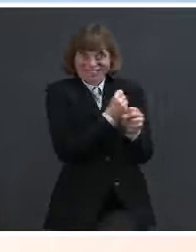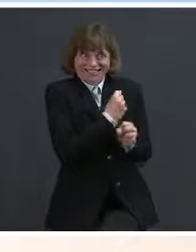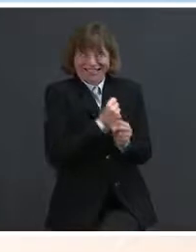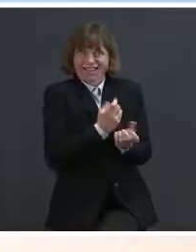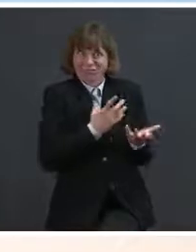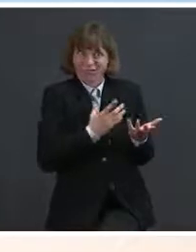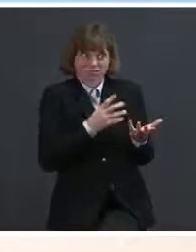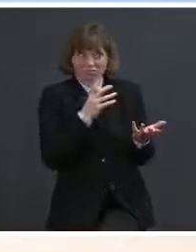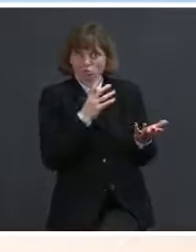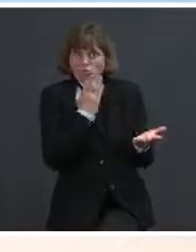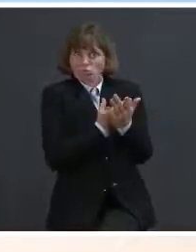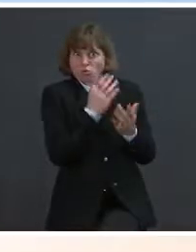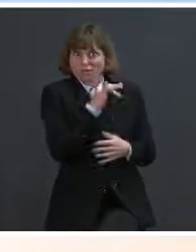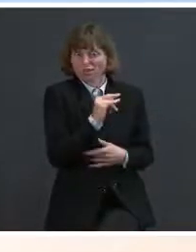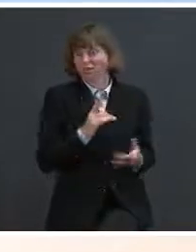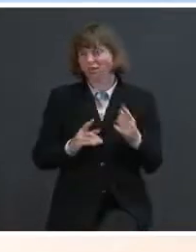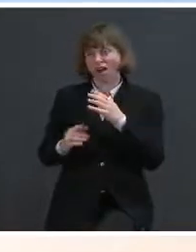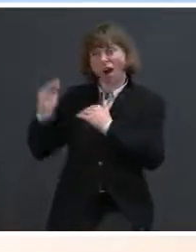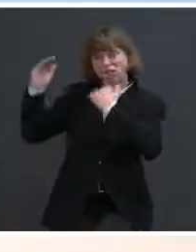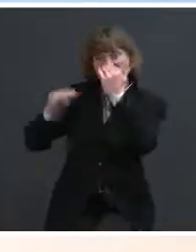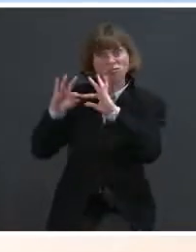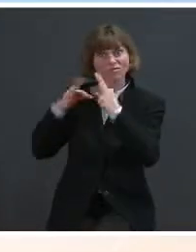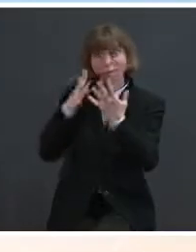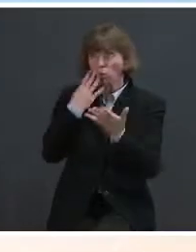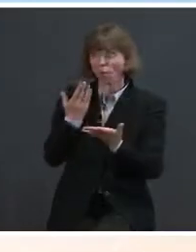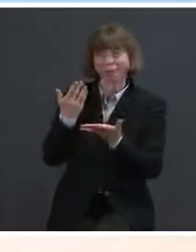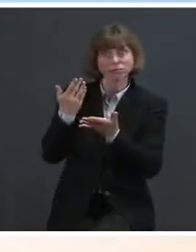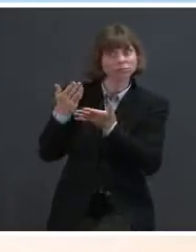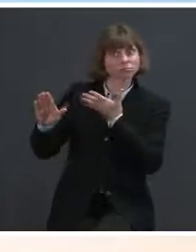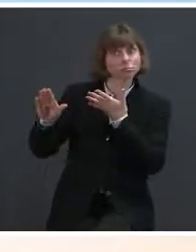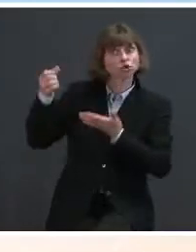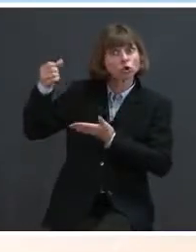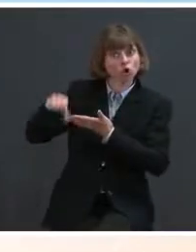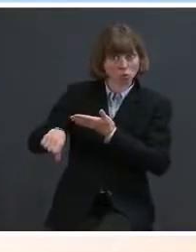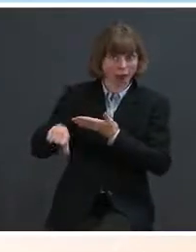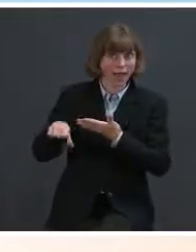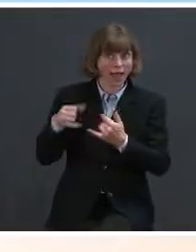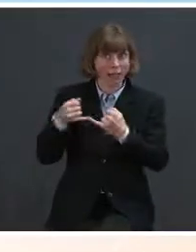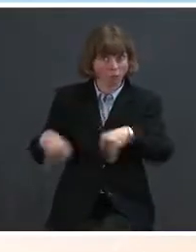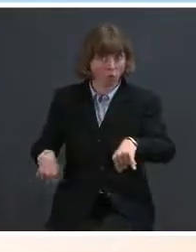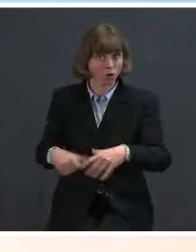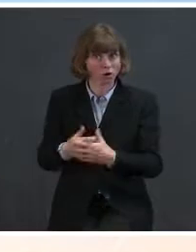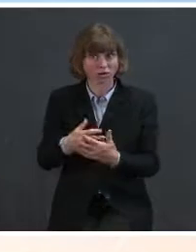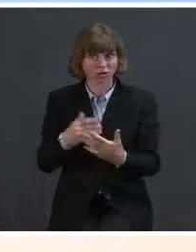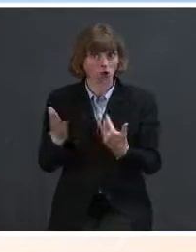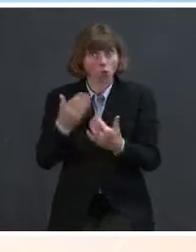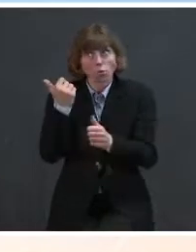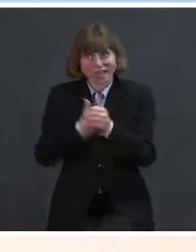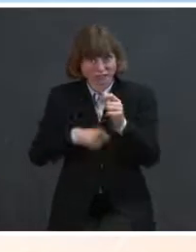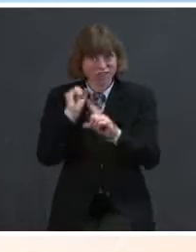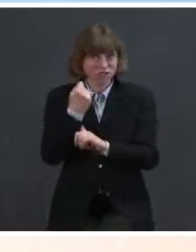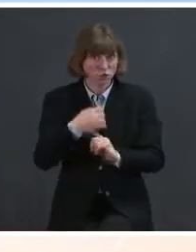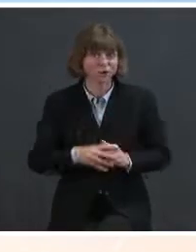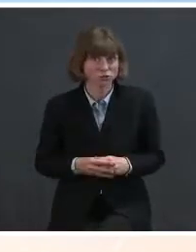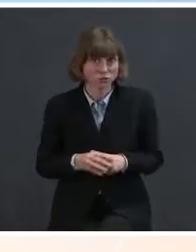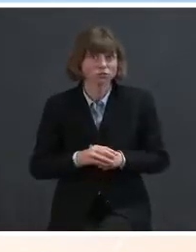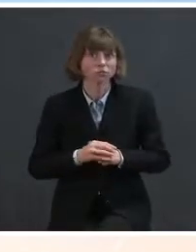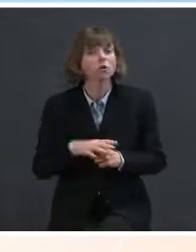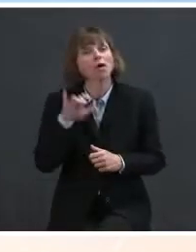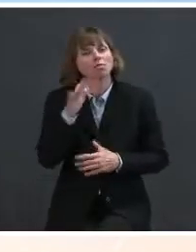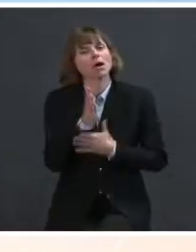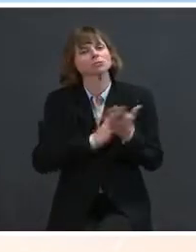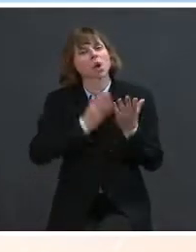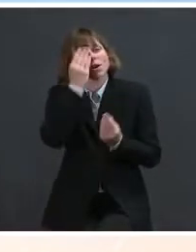adults, families will be turned away at the border in almost every scenario. And so that is part of the data and part of the information that we're looking